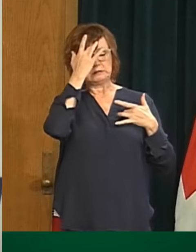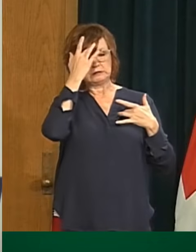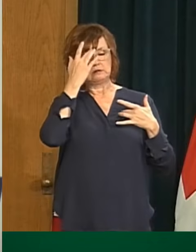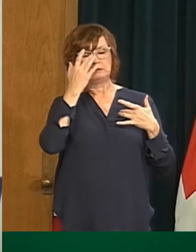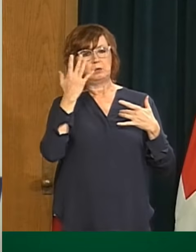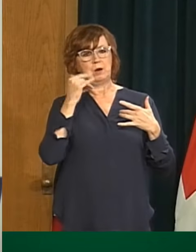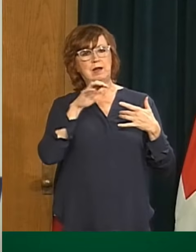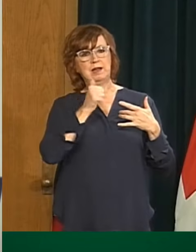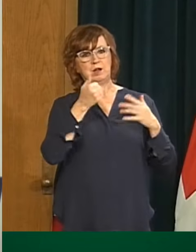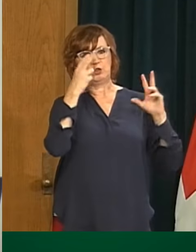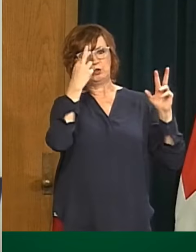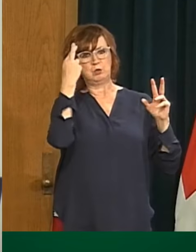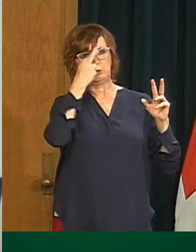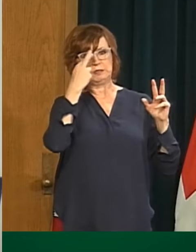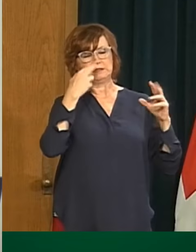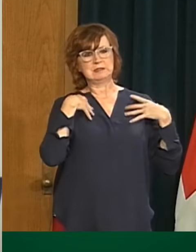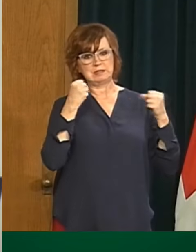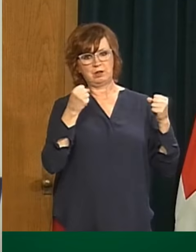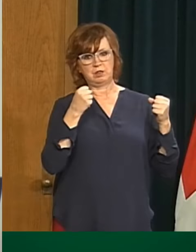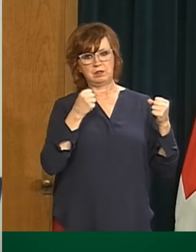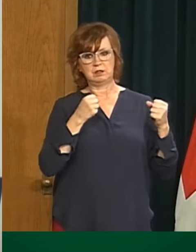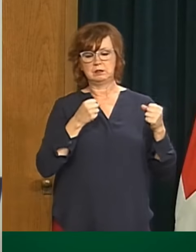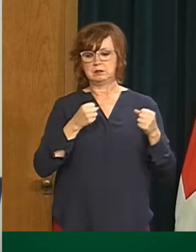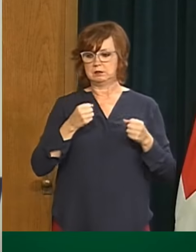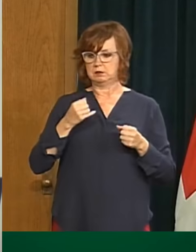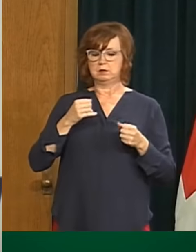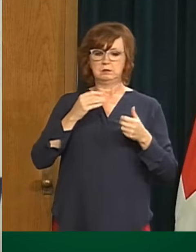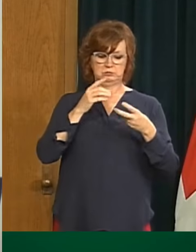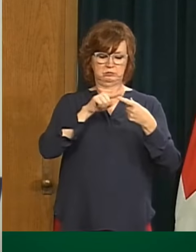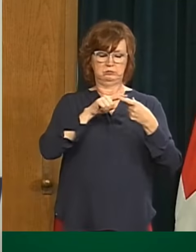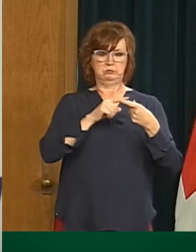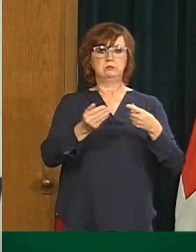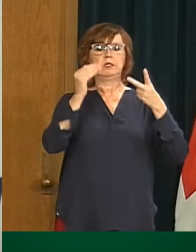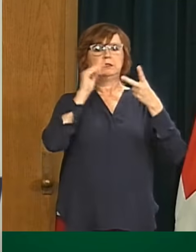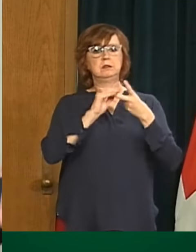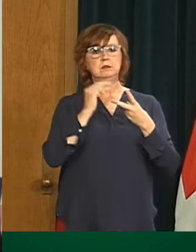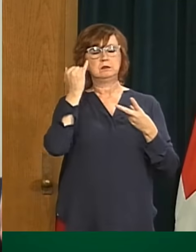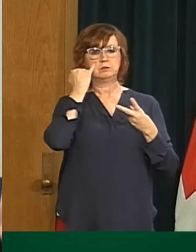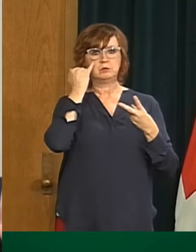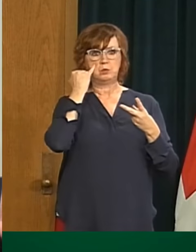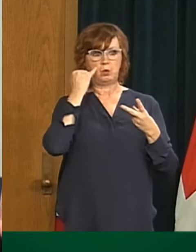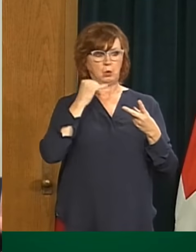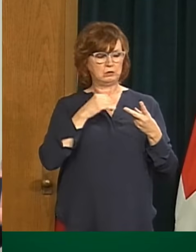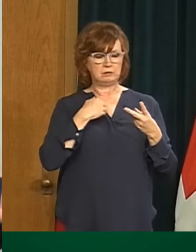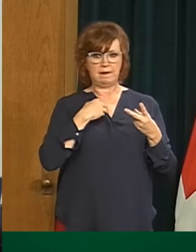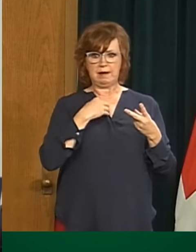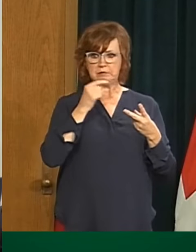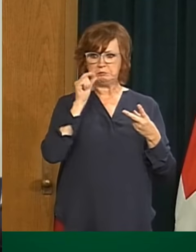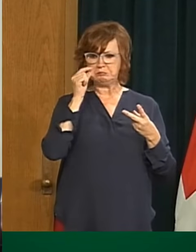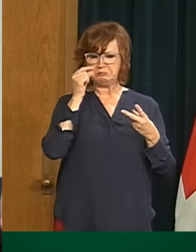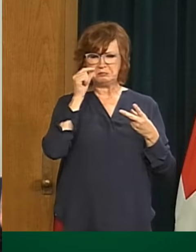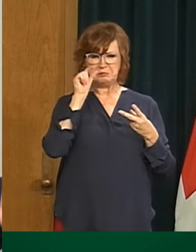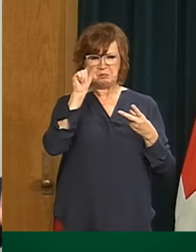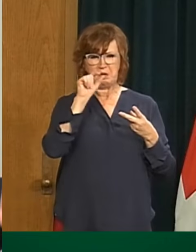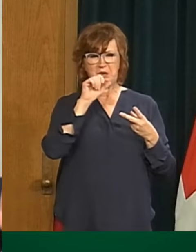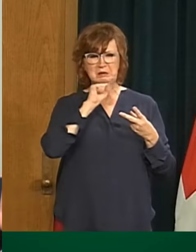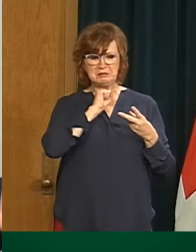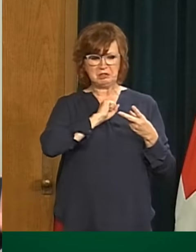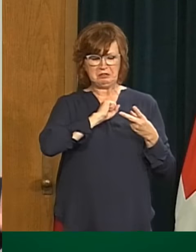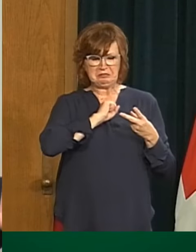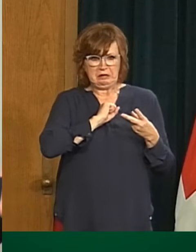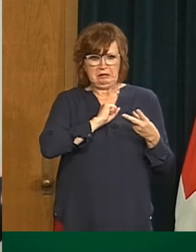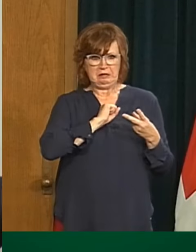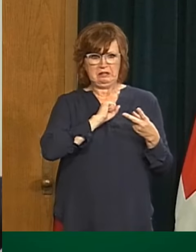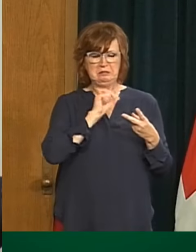sign of symptoms, cough, fever, you seek testing, and then and you isolate yourself at home right away, not wait